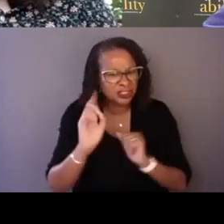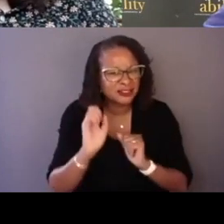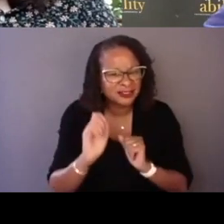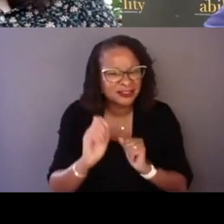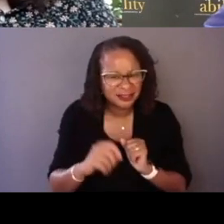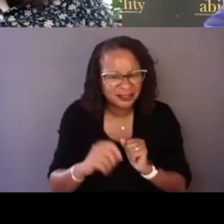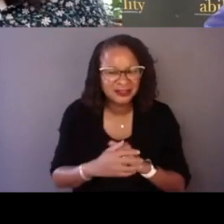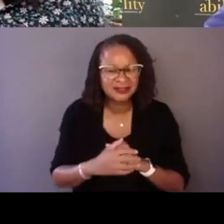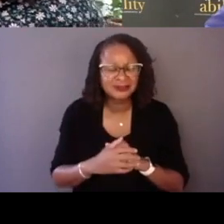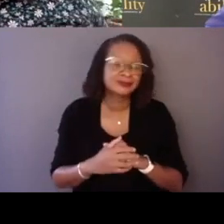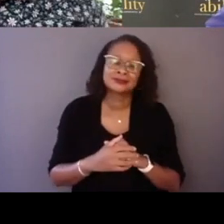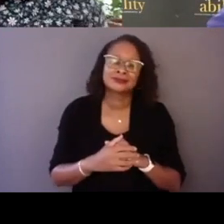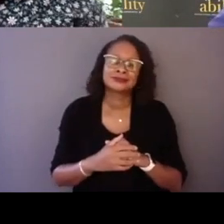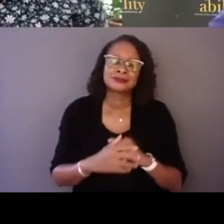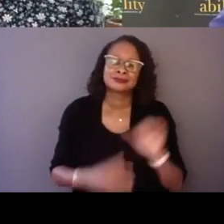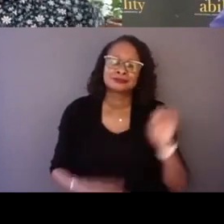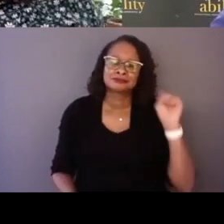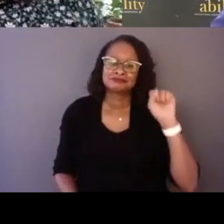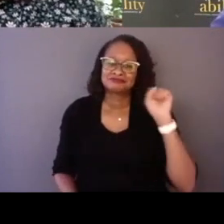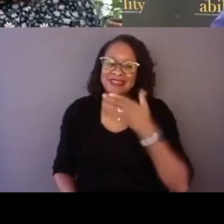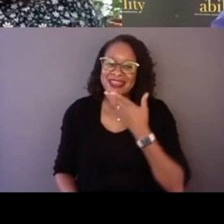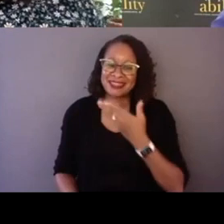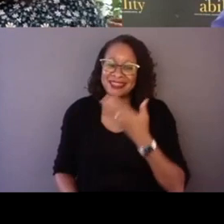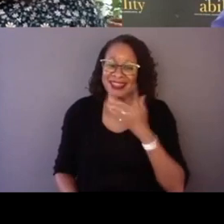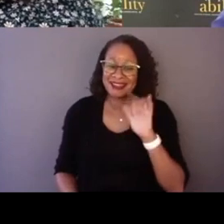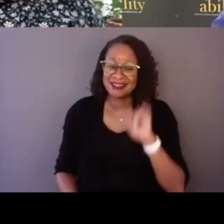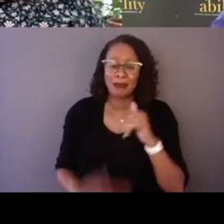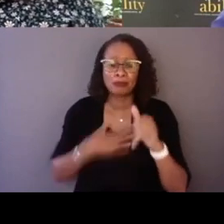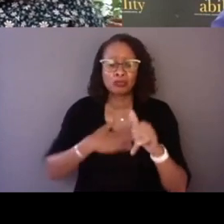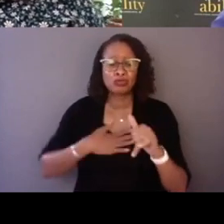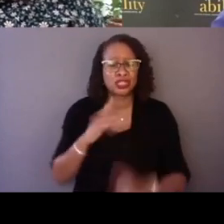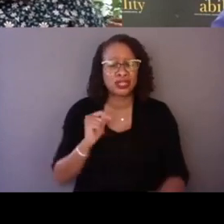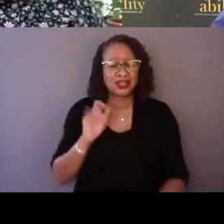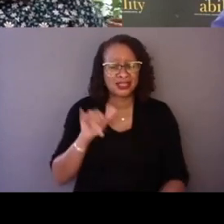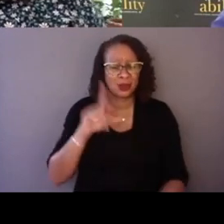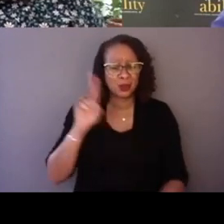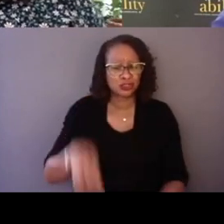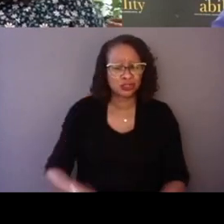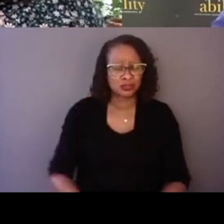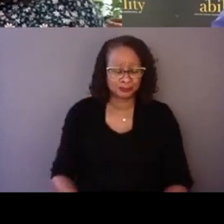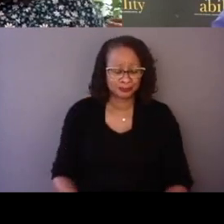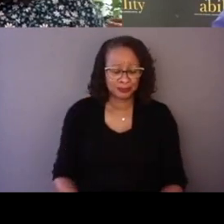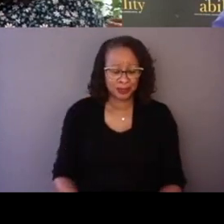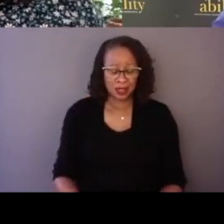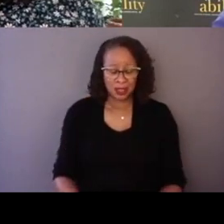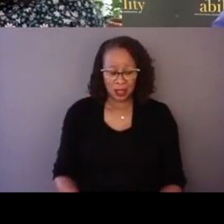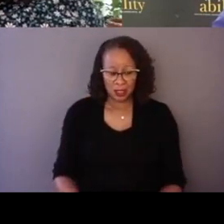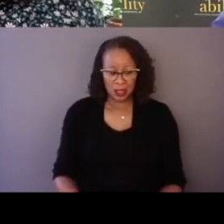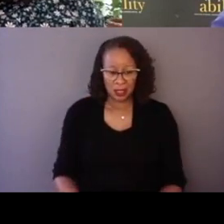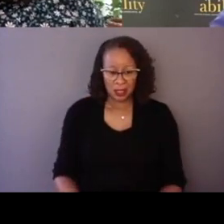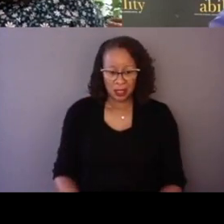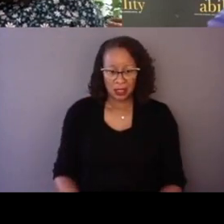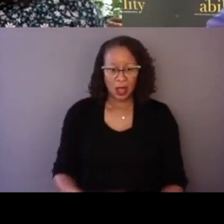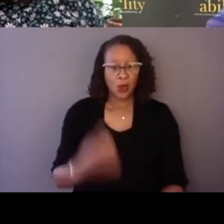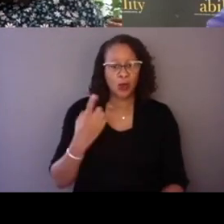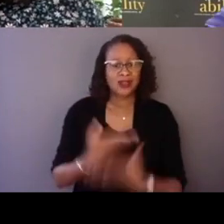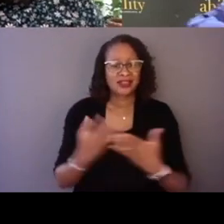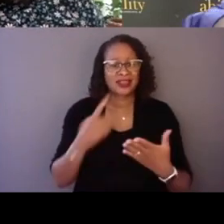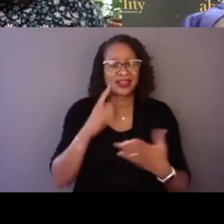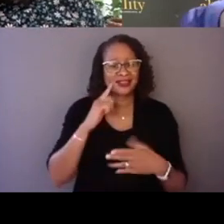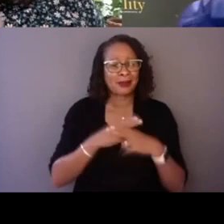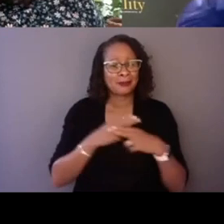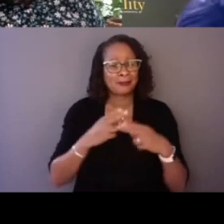it a little, but yeah. Yeah, and I thank you. I appreciate that. Well, one of the things, and I think my panelists mentioned it, is like in the synagogue,